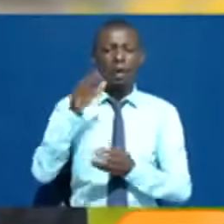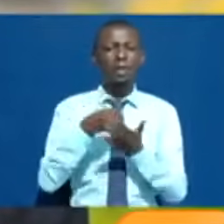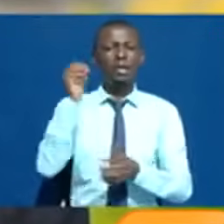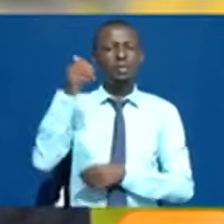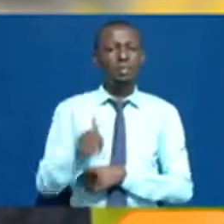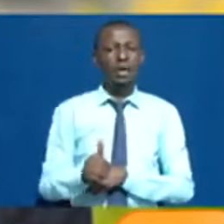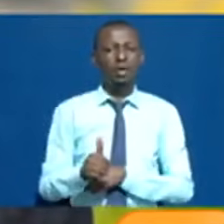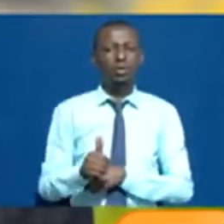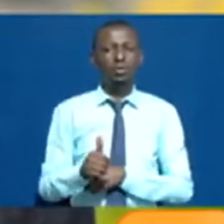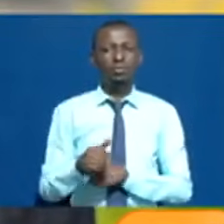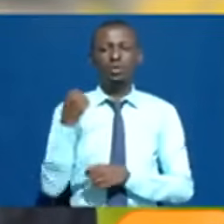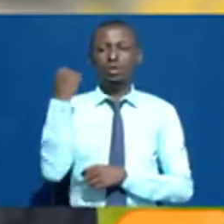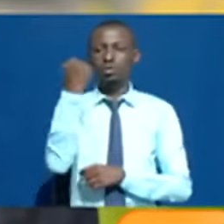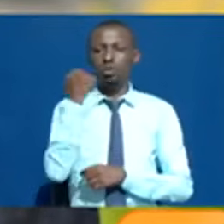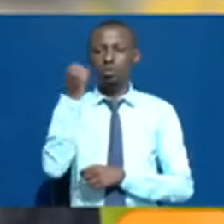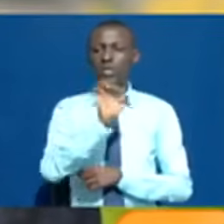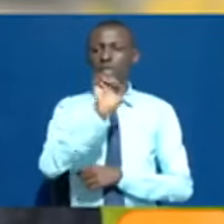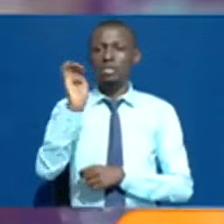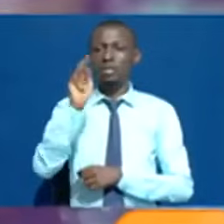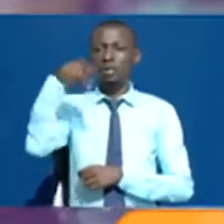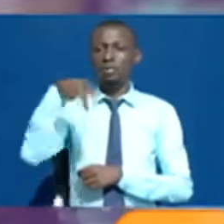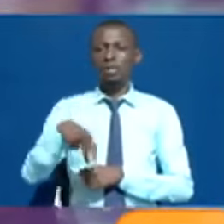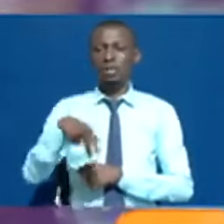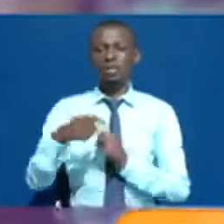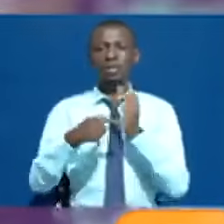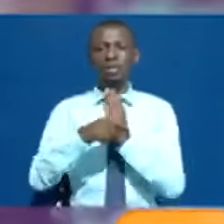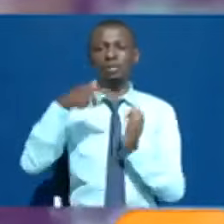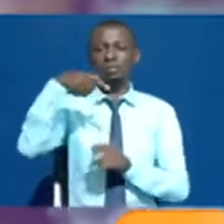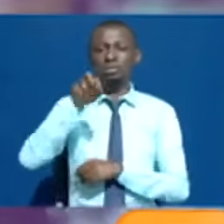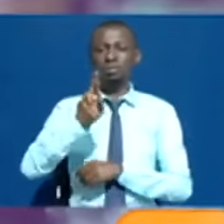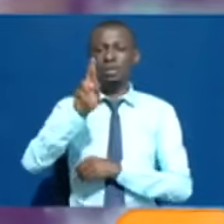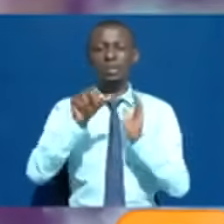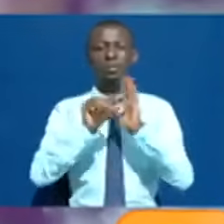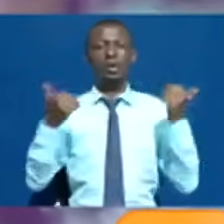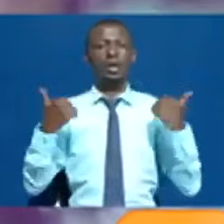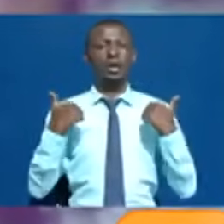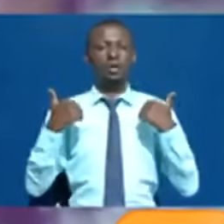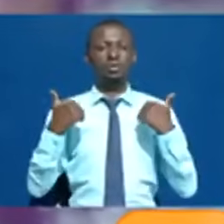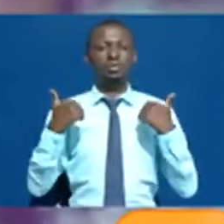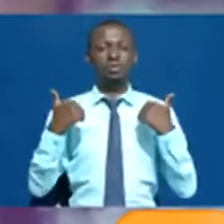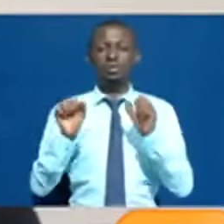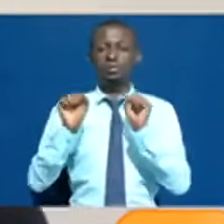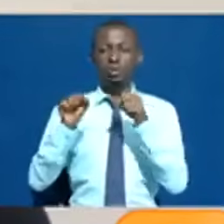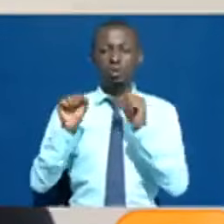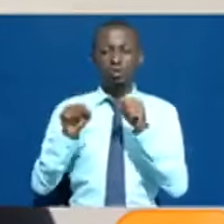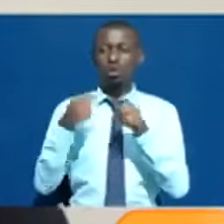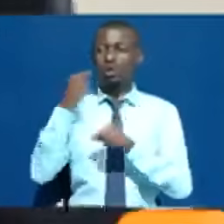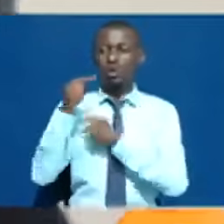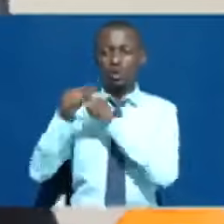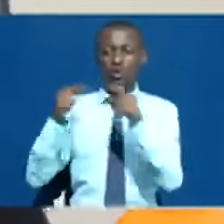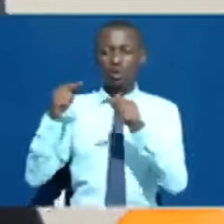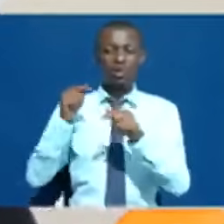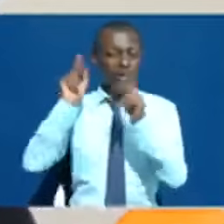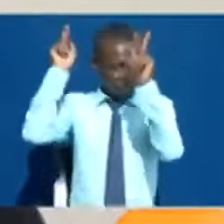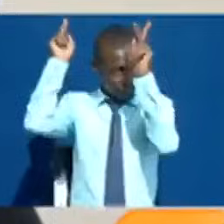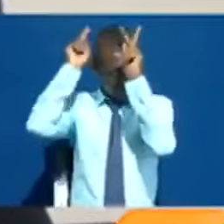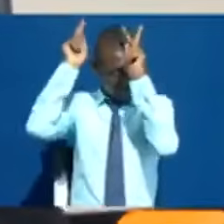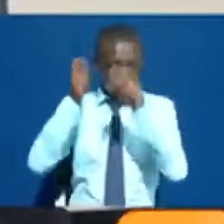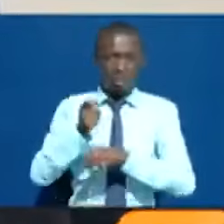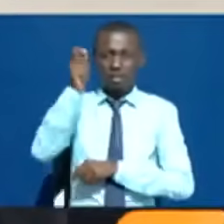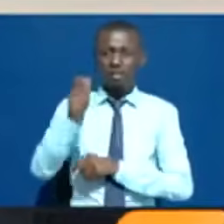Mumias East legislator Peter Salasya is in trouble after he allegedly threatened to kill Kakamega resident Magistrate